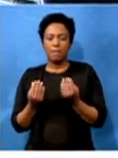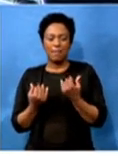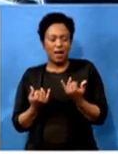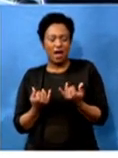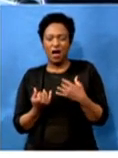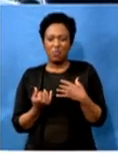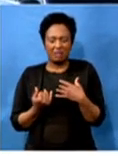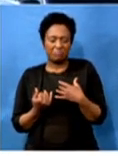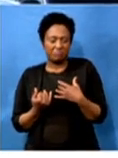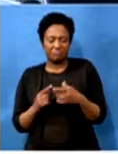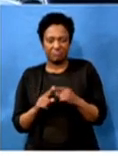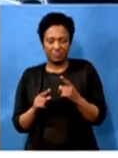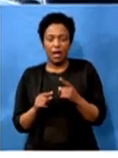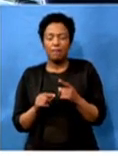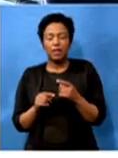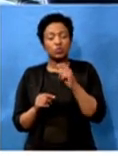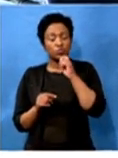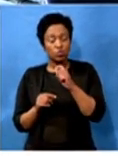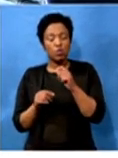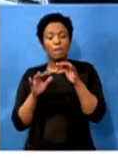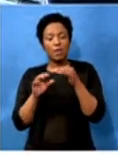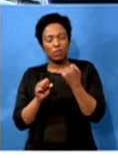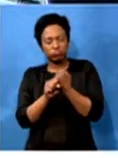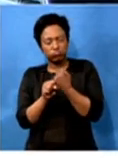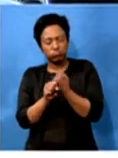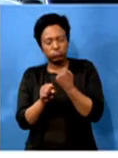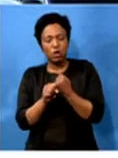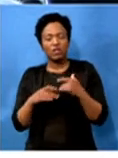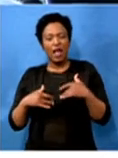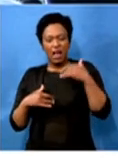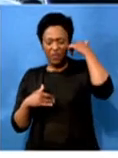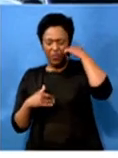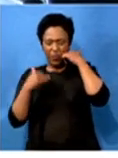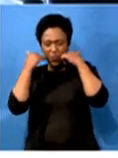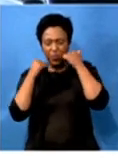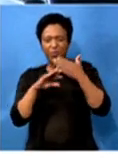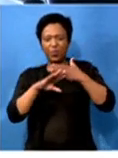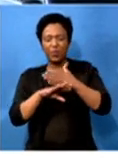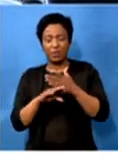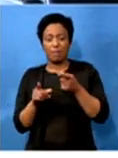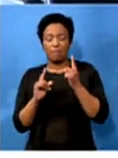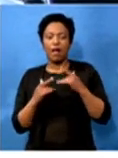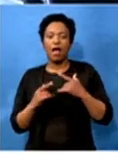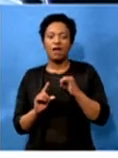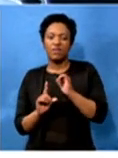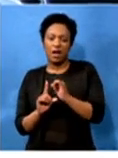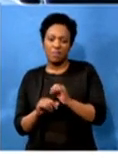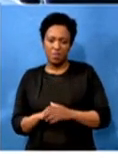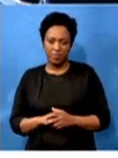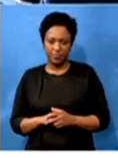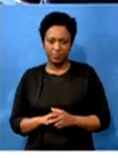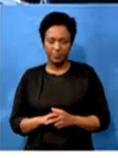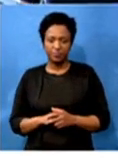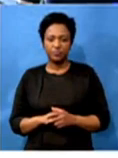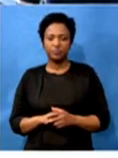people have literally sacrificed their lives for. Yeah, unbelievable. I mean, 26 years is what Tata